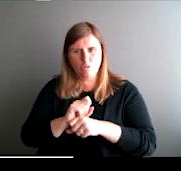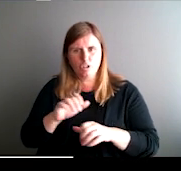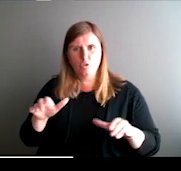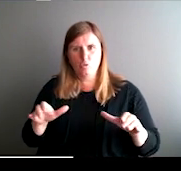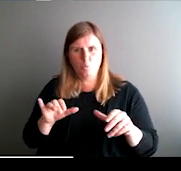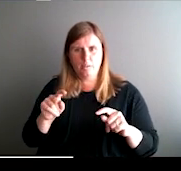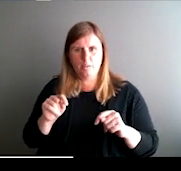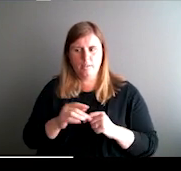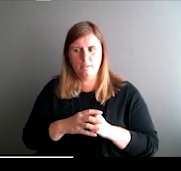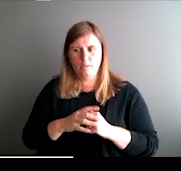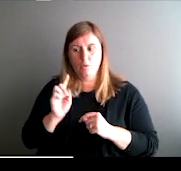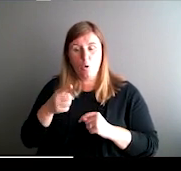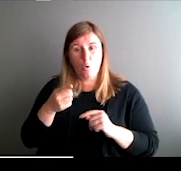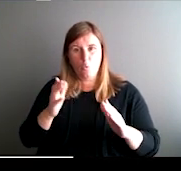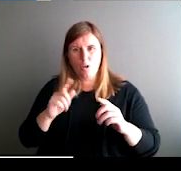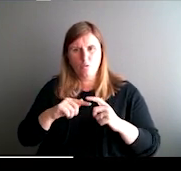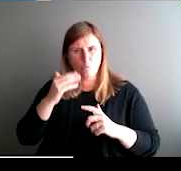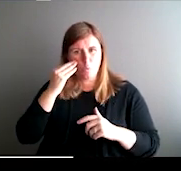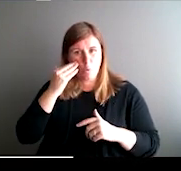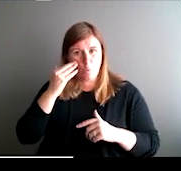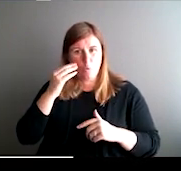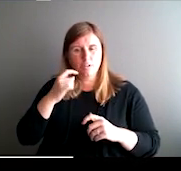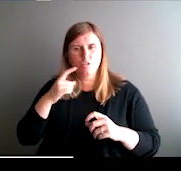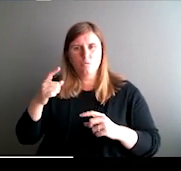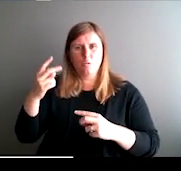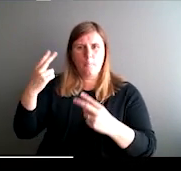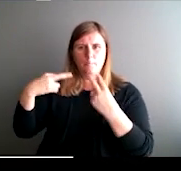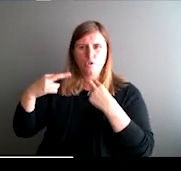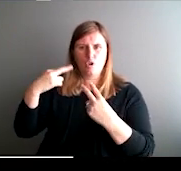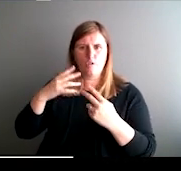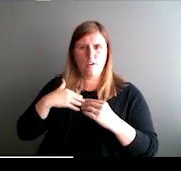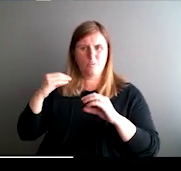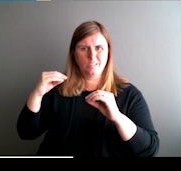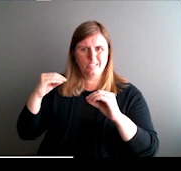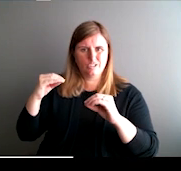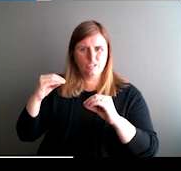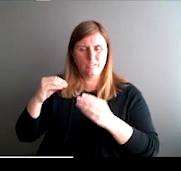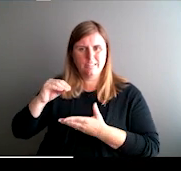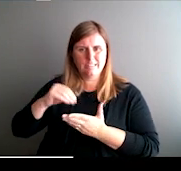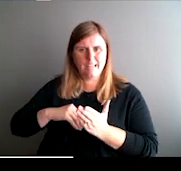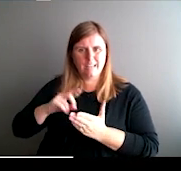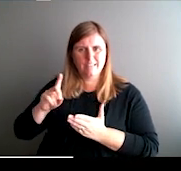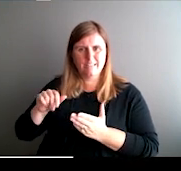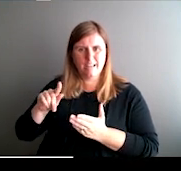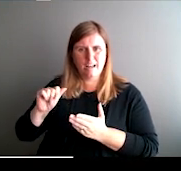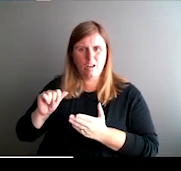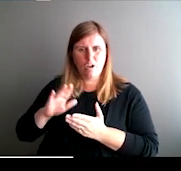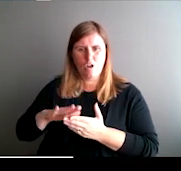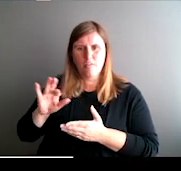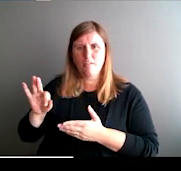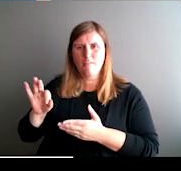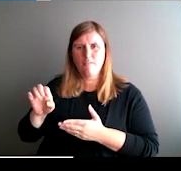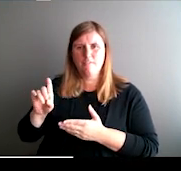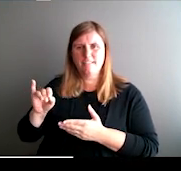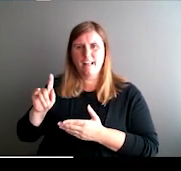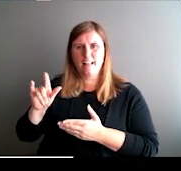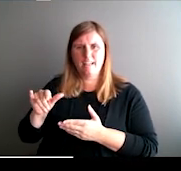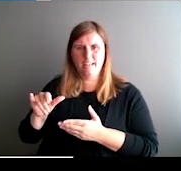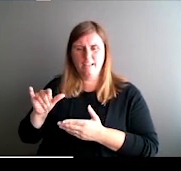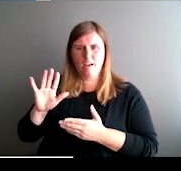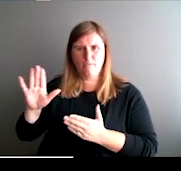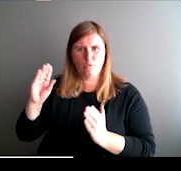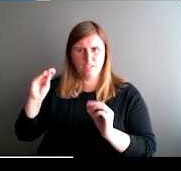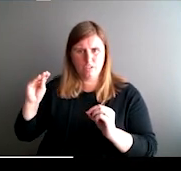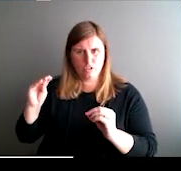it? The only way to know that is to have somebody observe your teaching and take data on the fidelity of it. It's important that